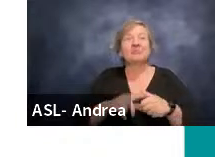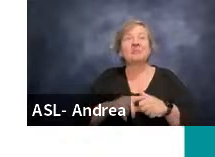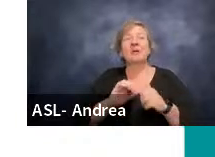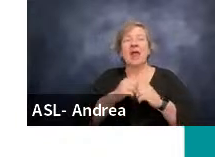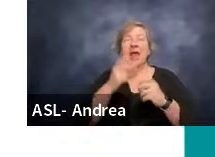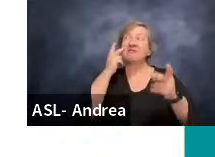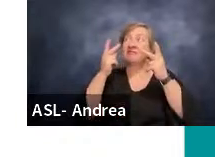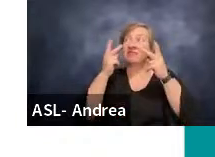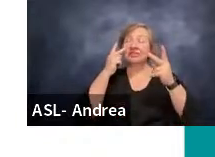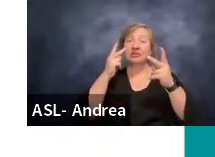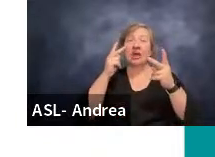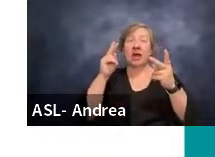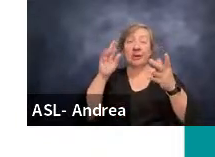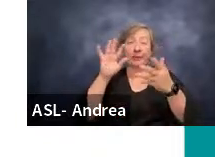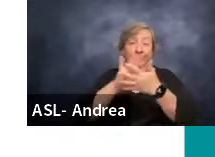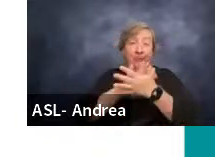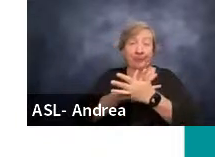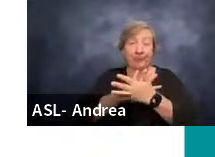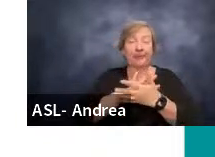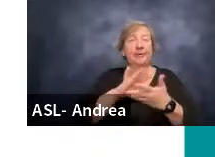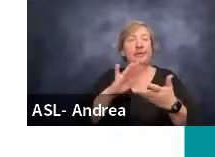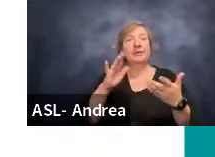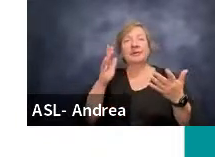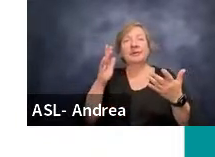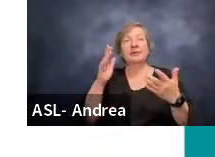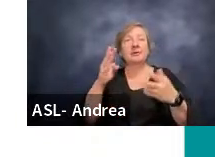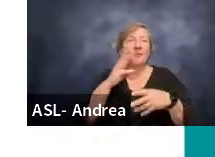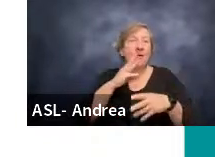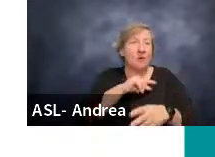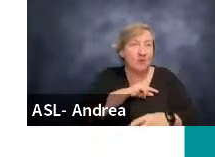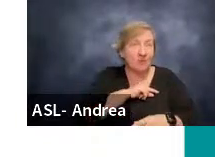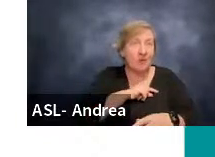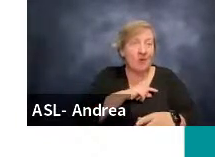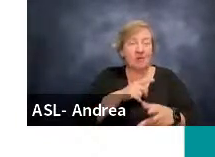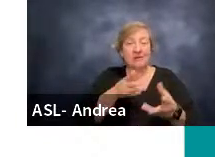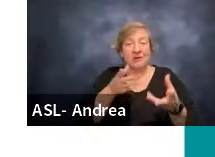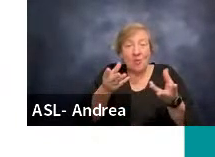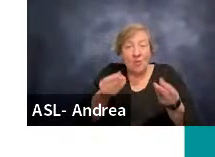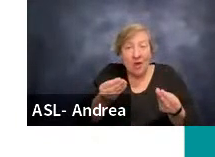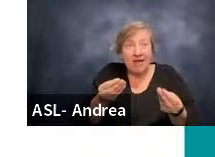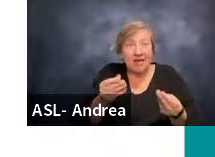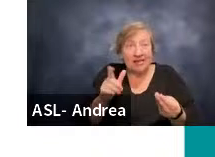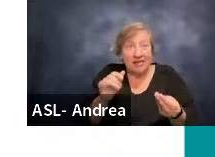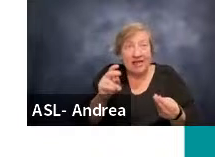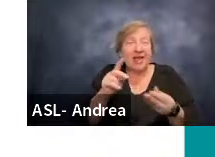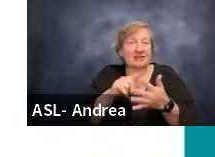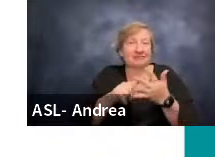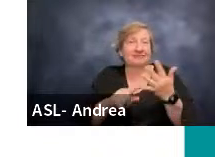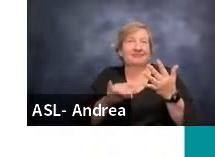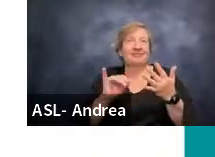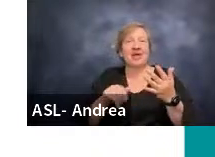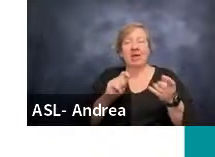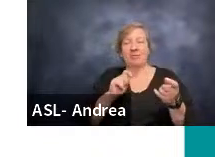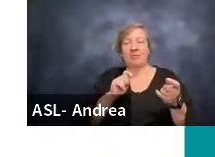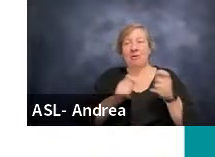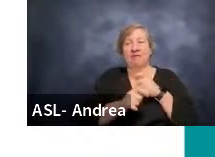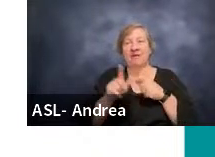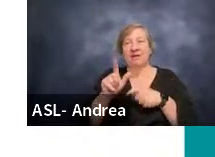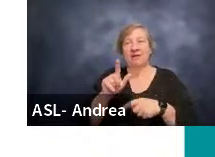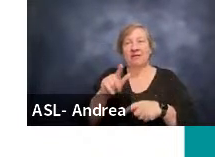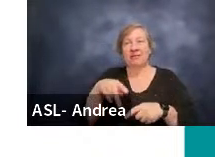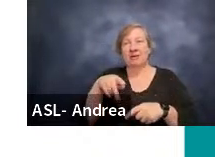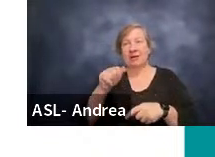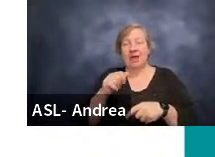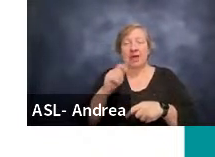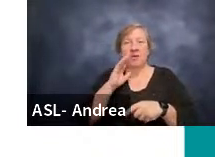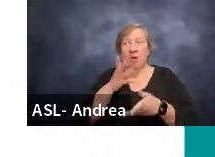and hydrology, and wetlands. And so this is how the modified LPA interacts with the natural